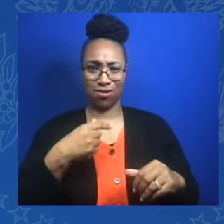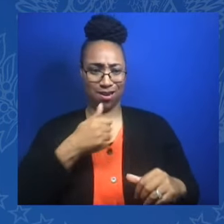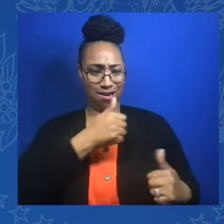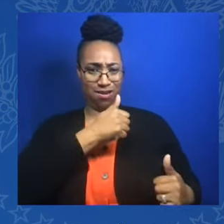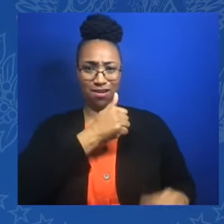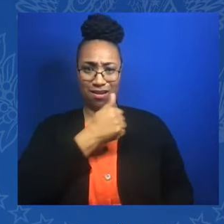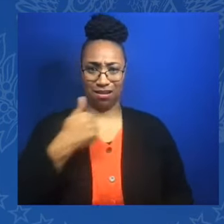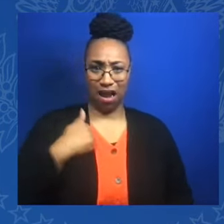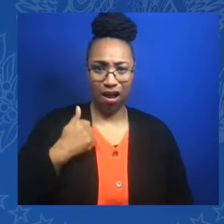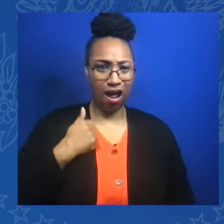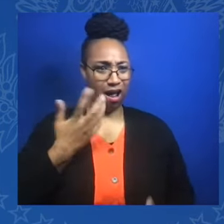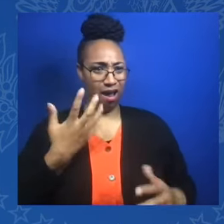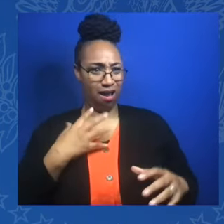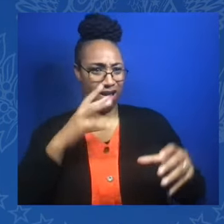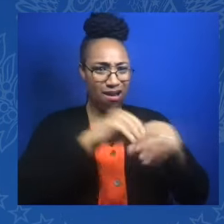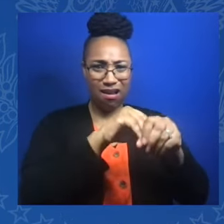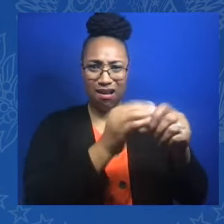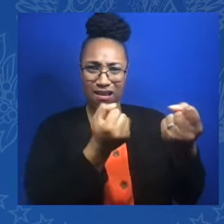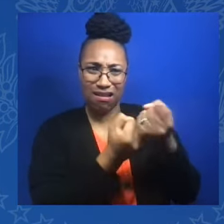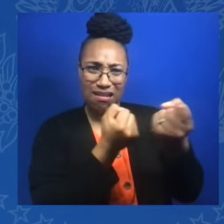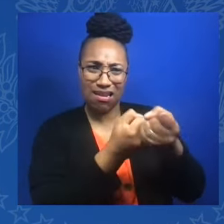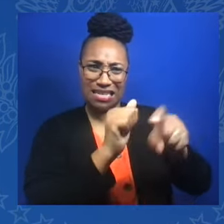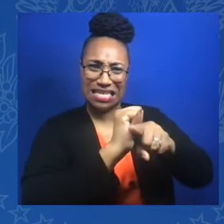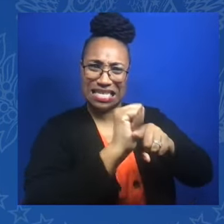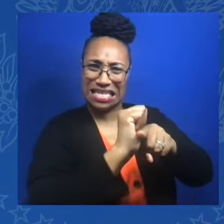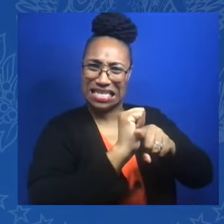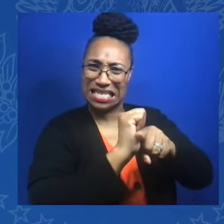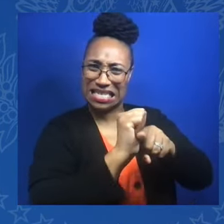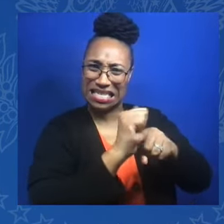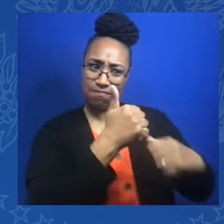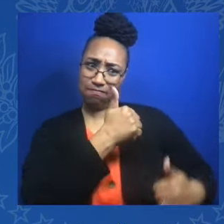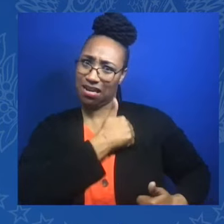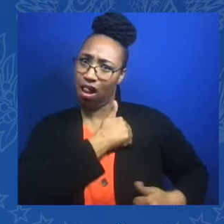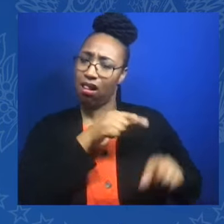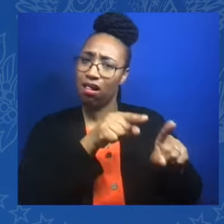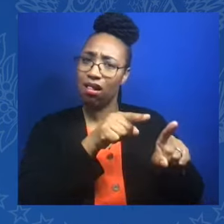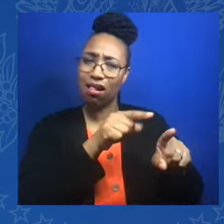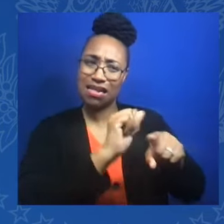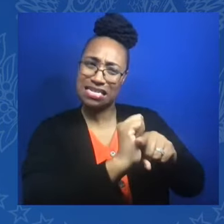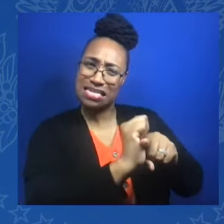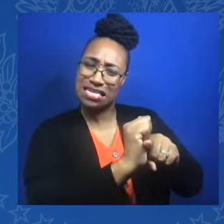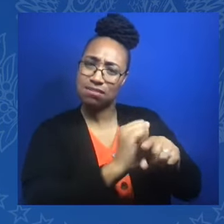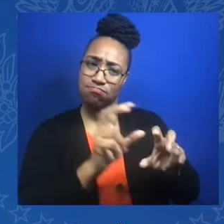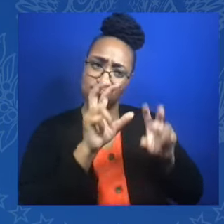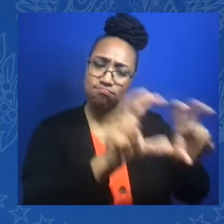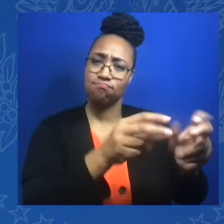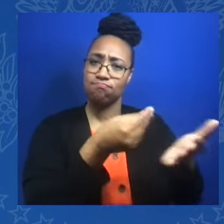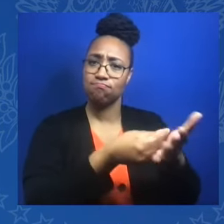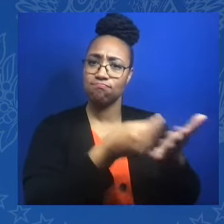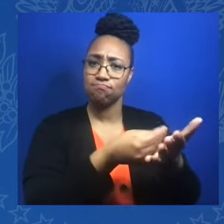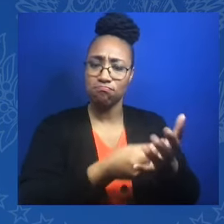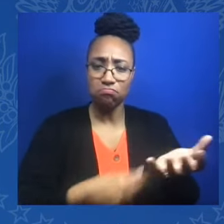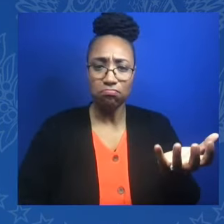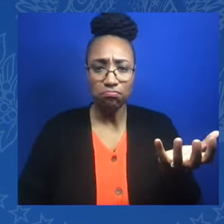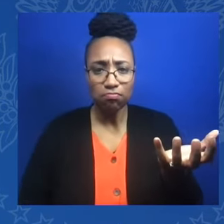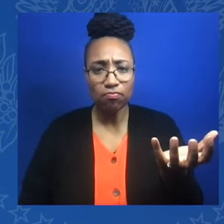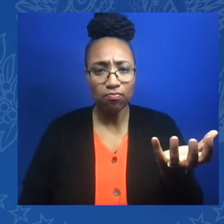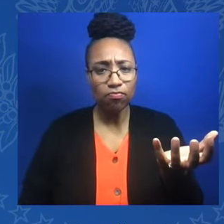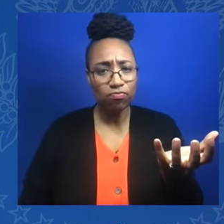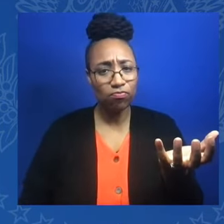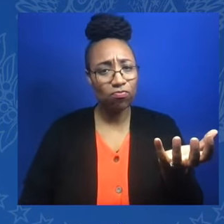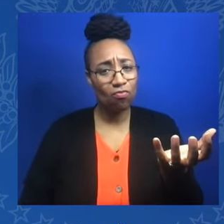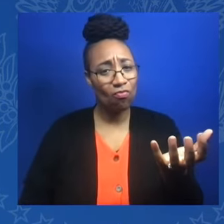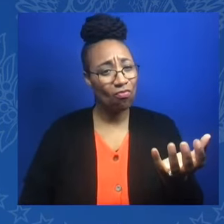and counting. With partners and allies, we've both used sanctions and punitive economic